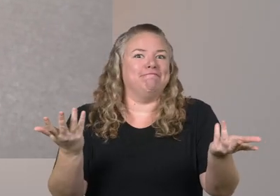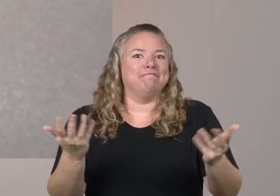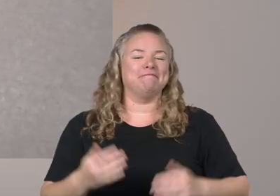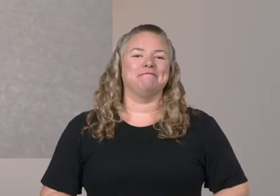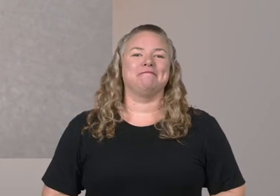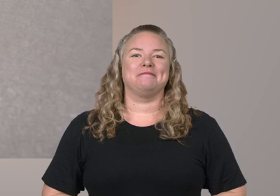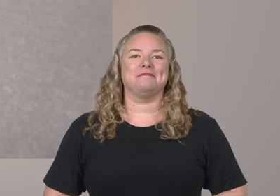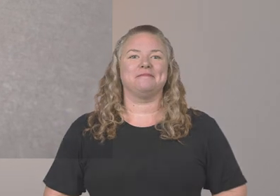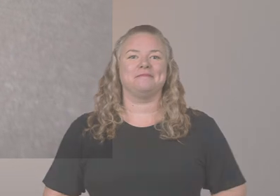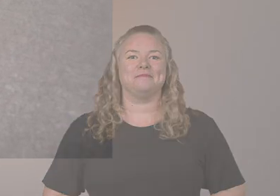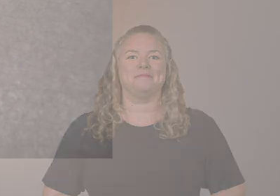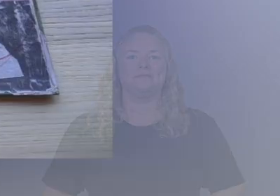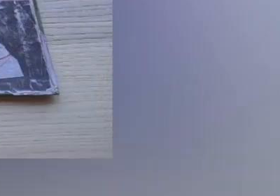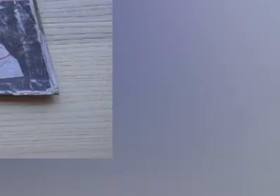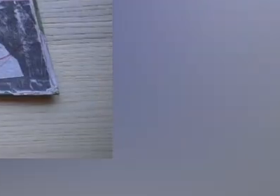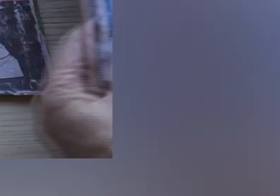survive.